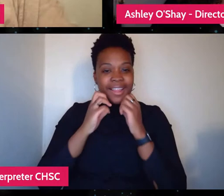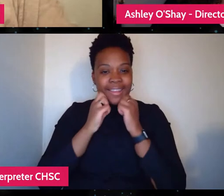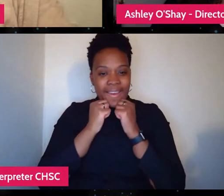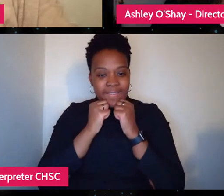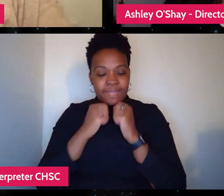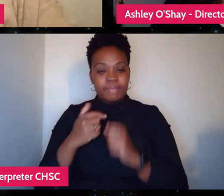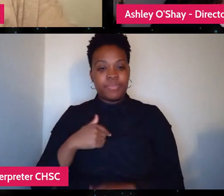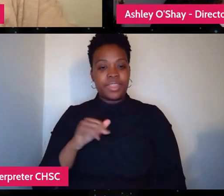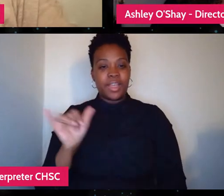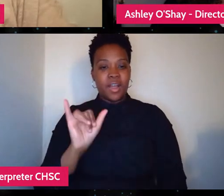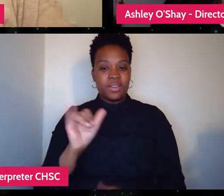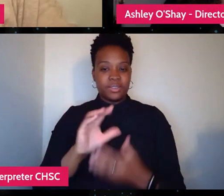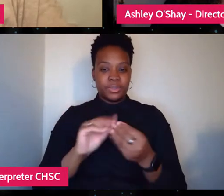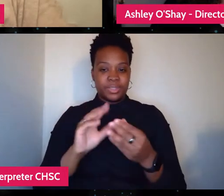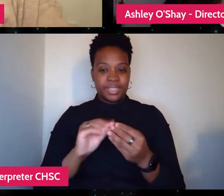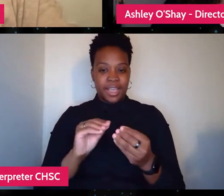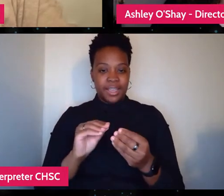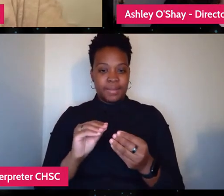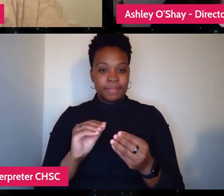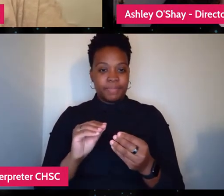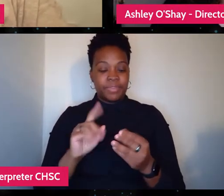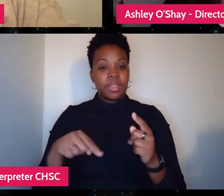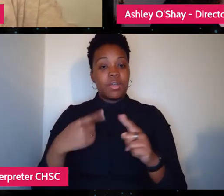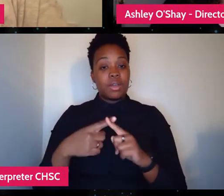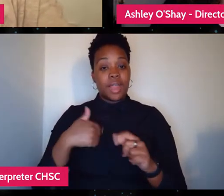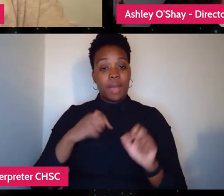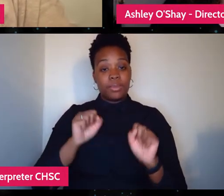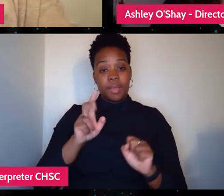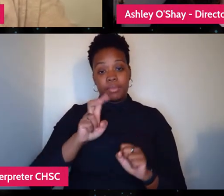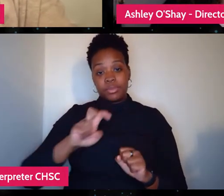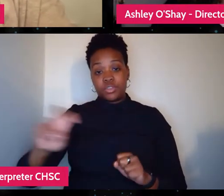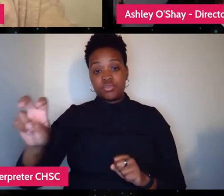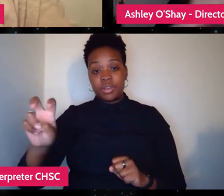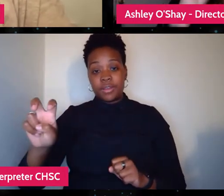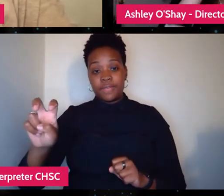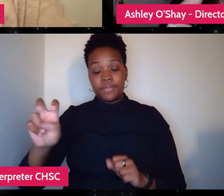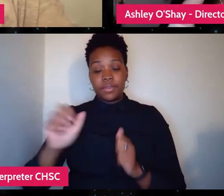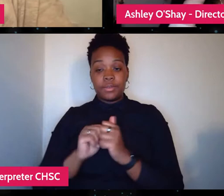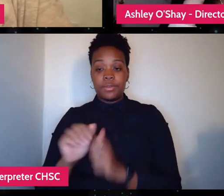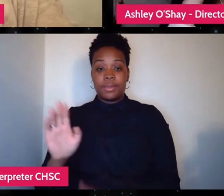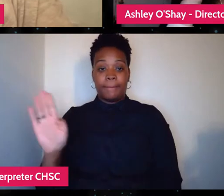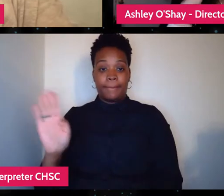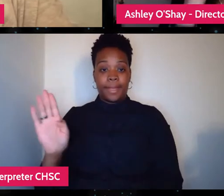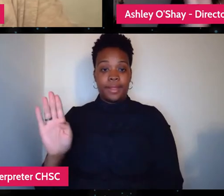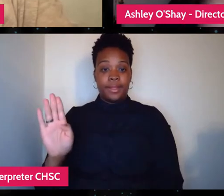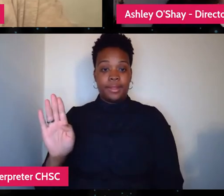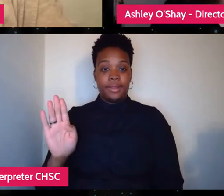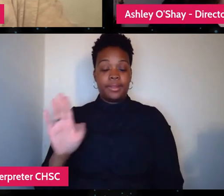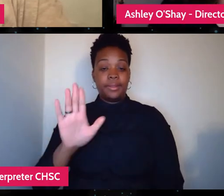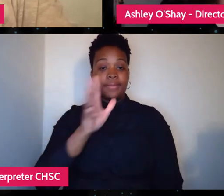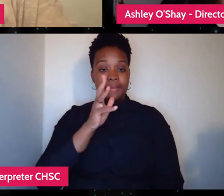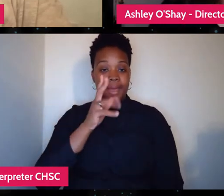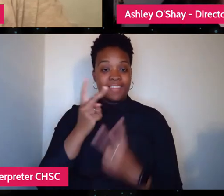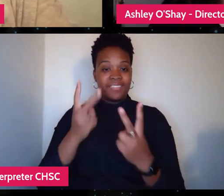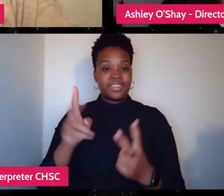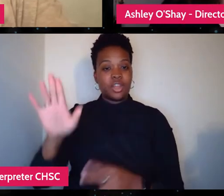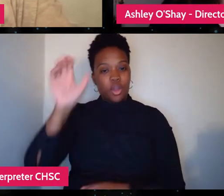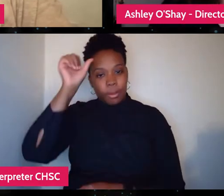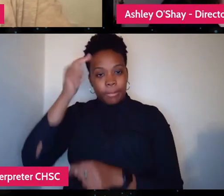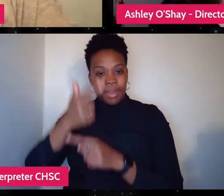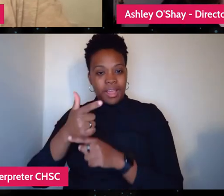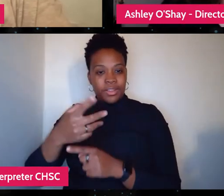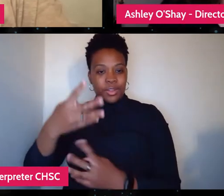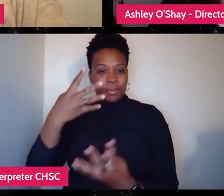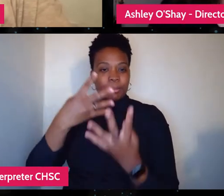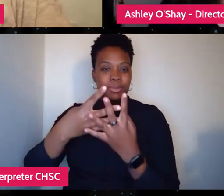say when I was able to travel down with Bella and her mom to go visit her brother in prison, that